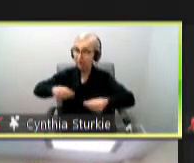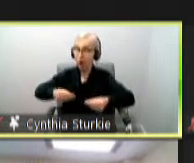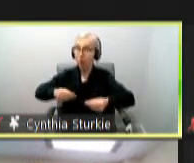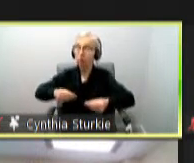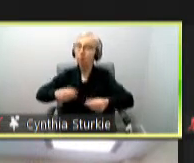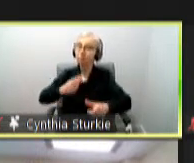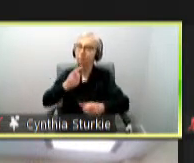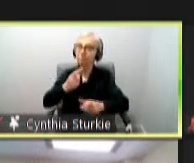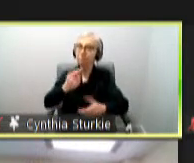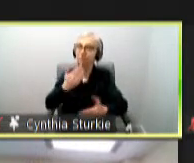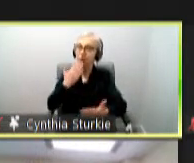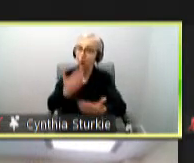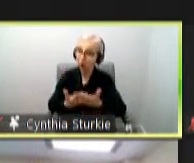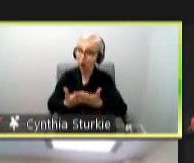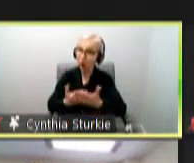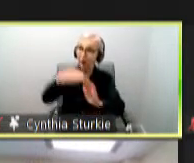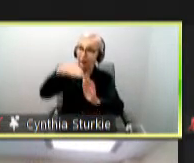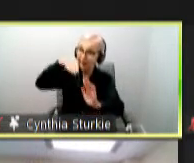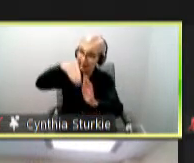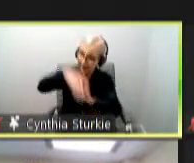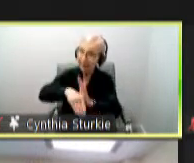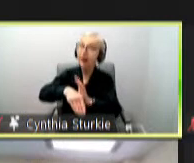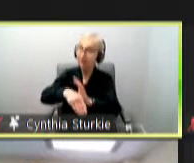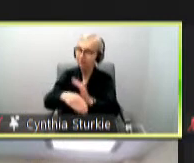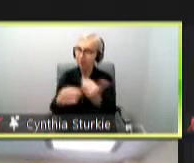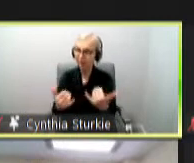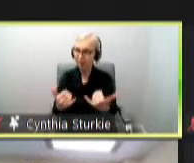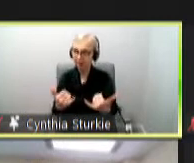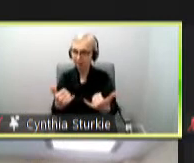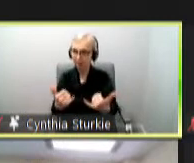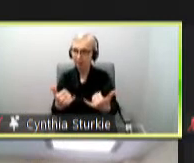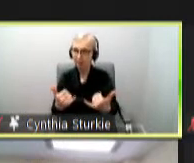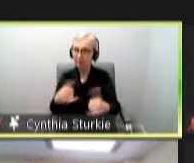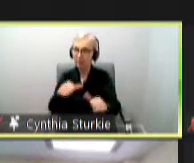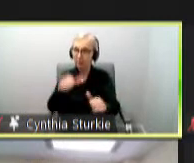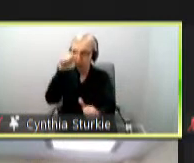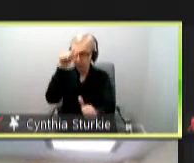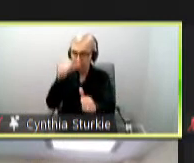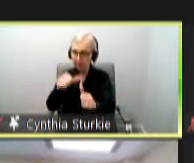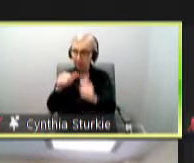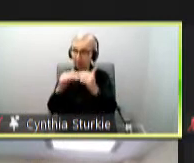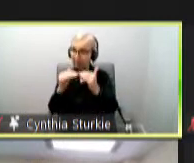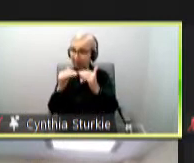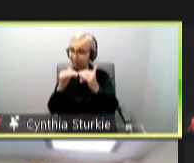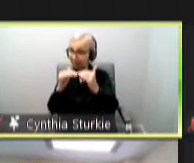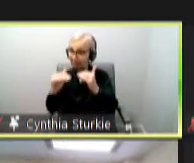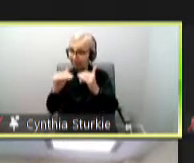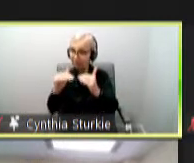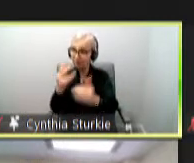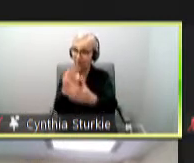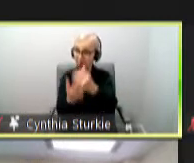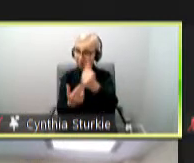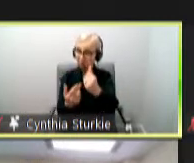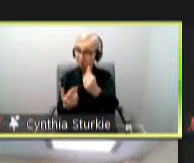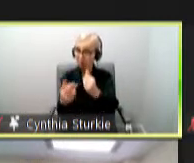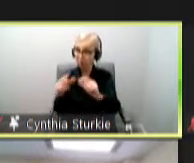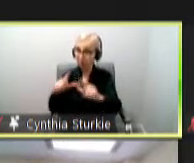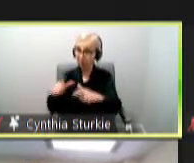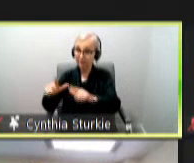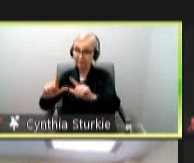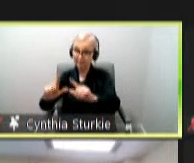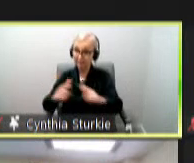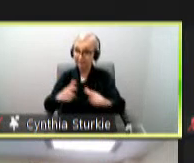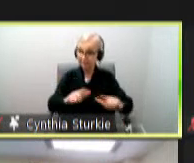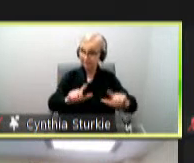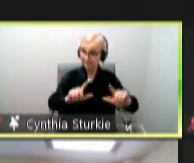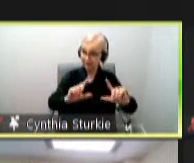direction with decreased prevalence of the virus right now. Keep in mind, though, that the levels we're seeing here, both the last slide and the case levels and